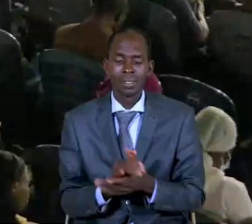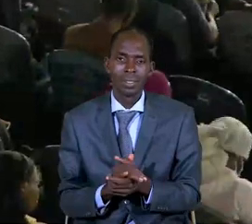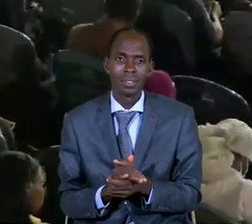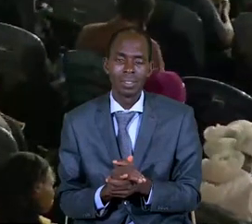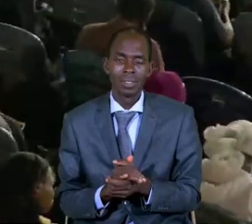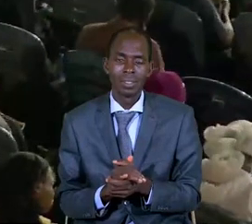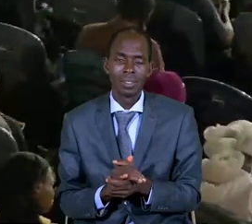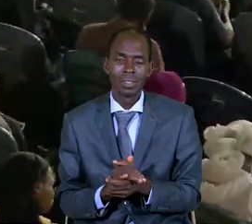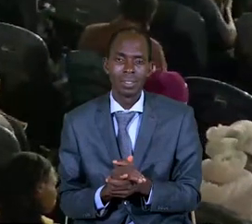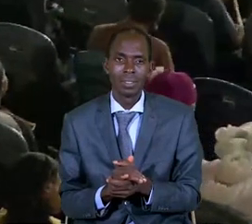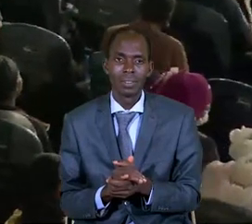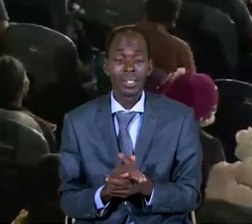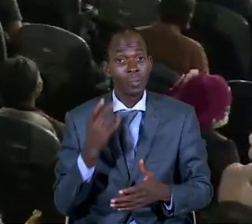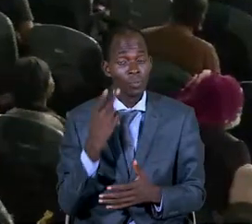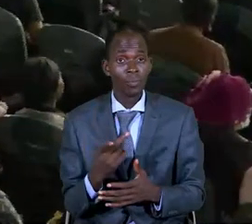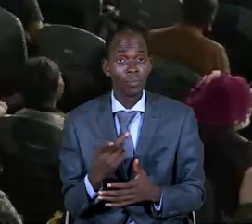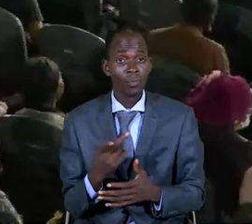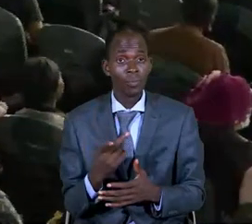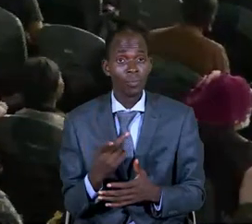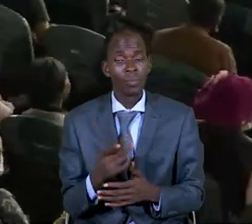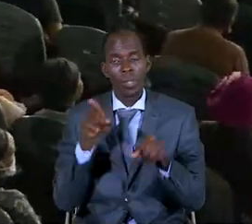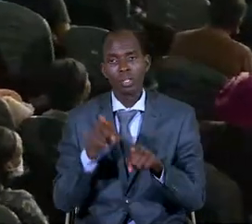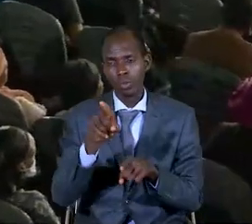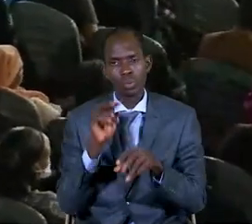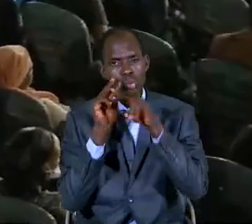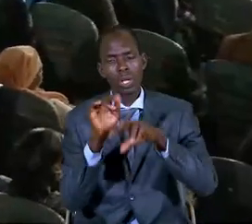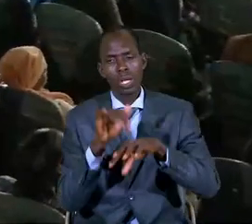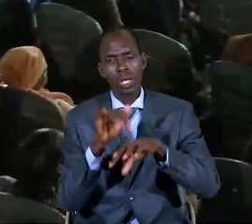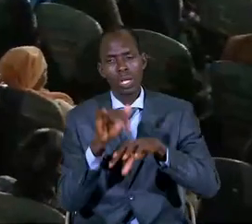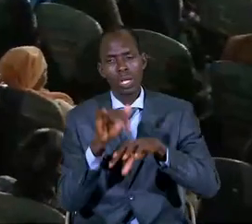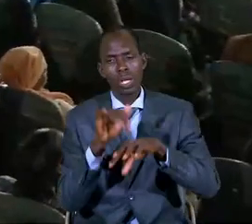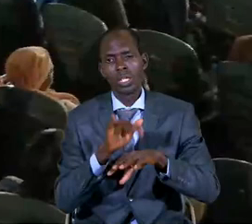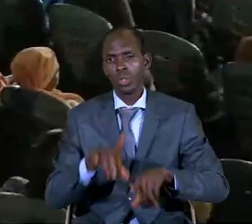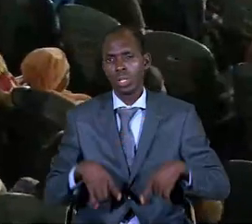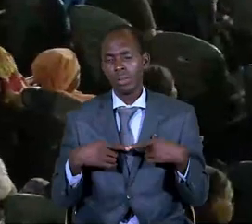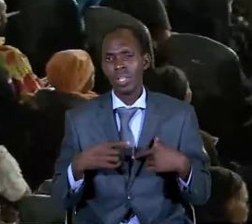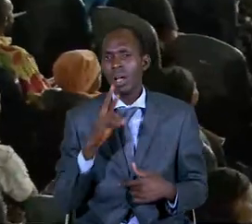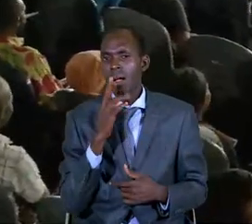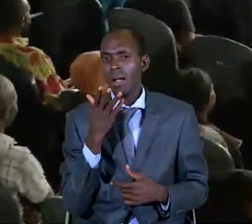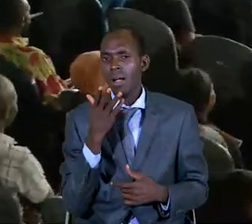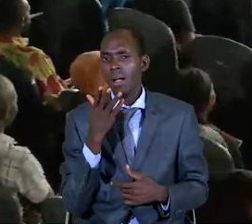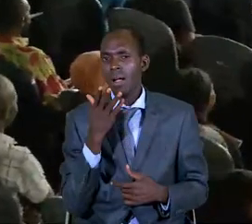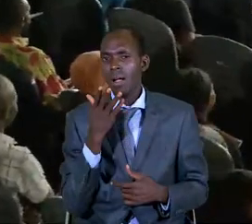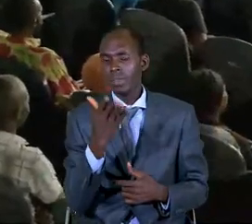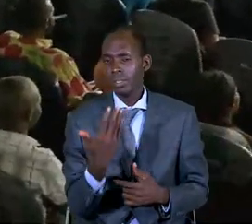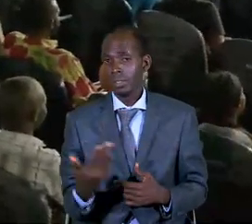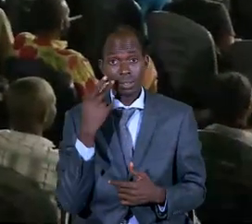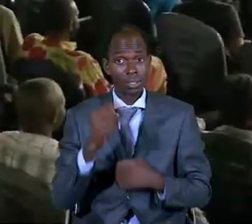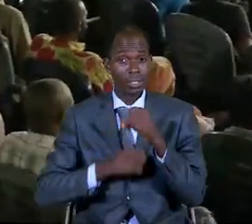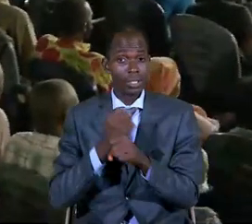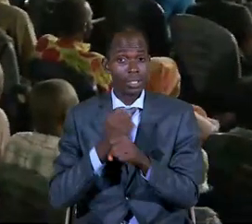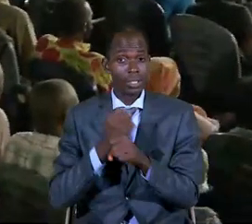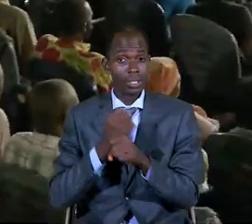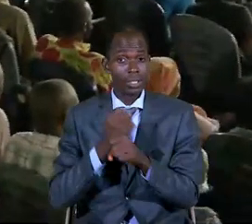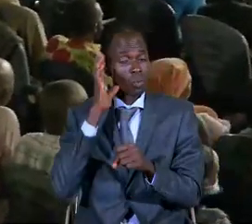yourself. As you look at your life, are there things, the year is running to an end?